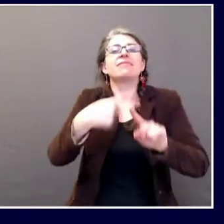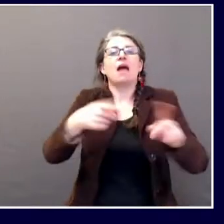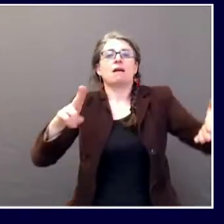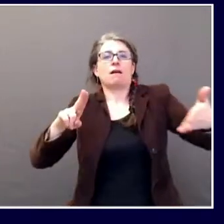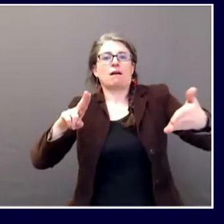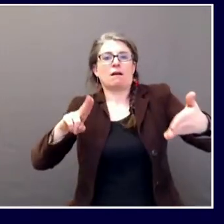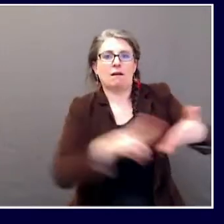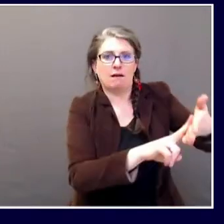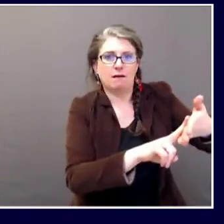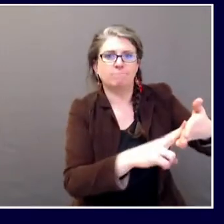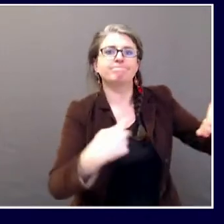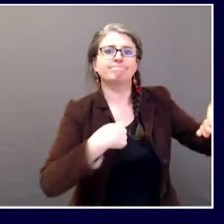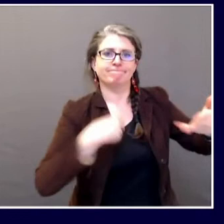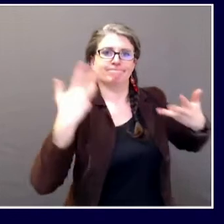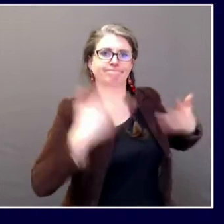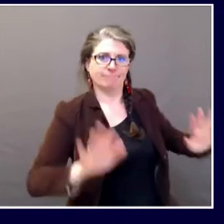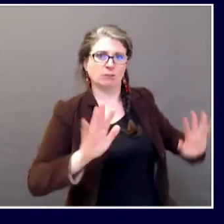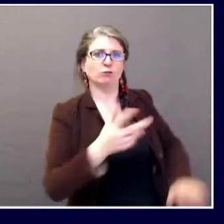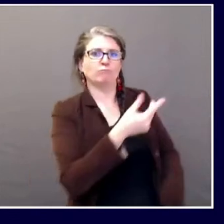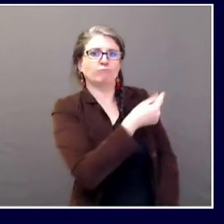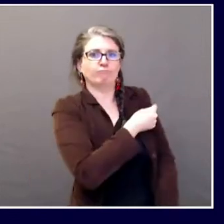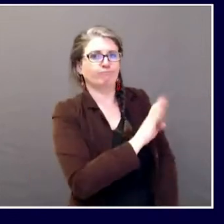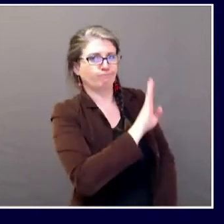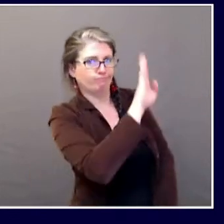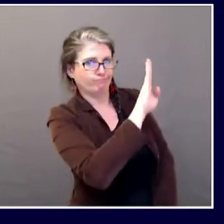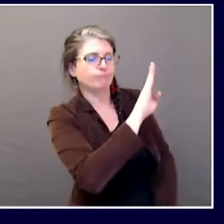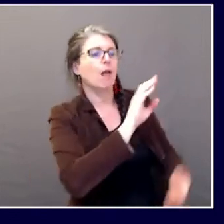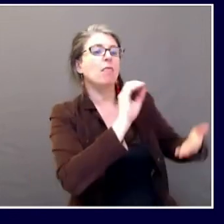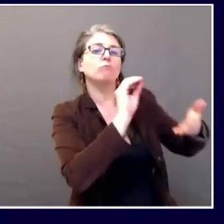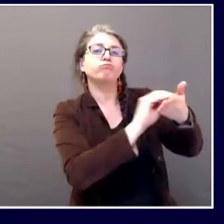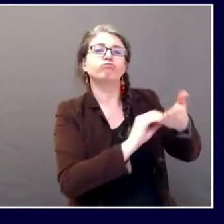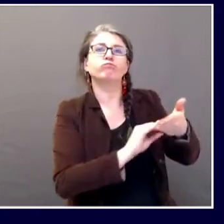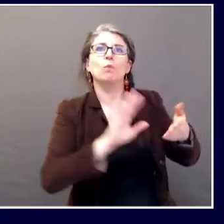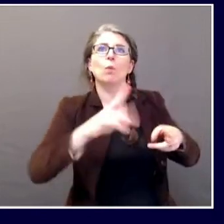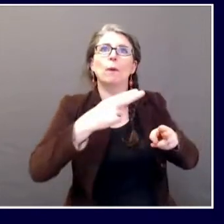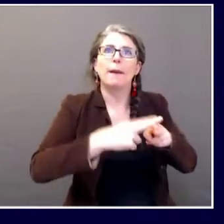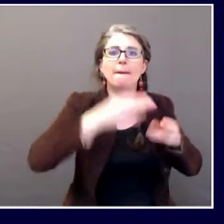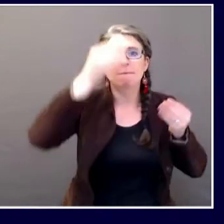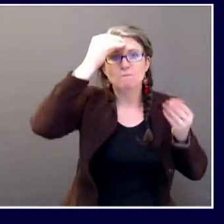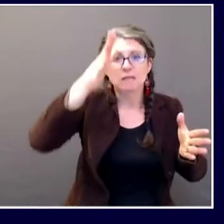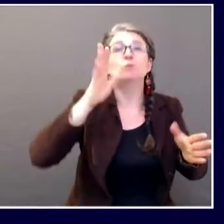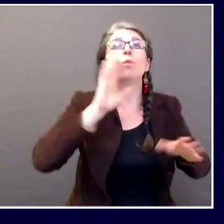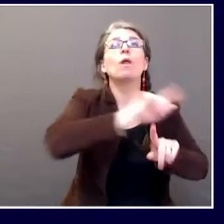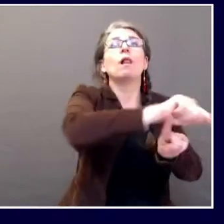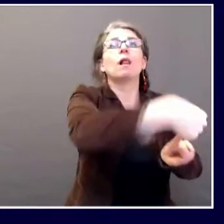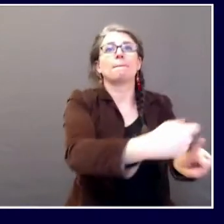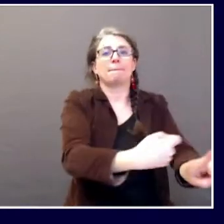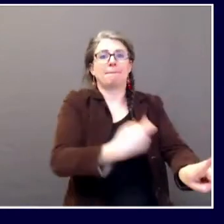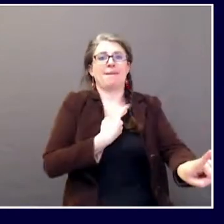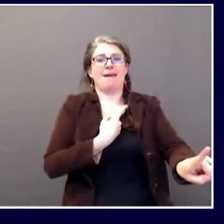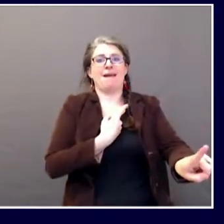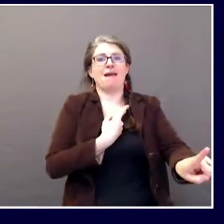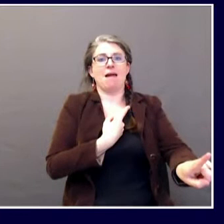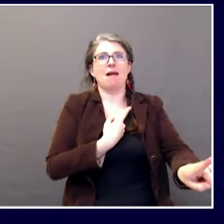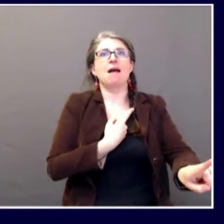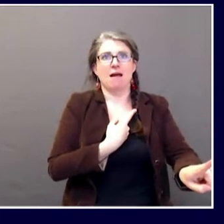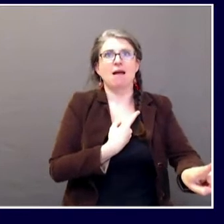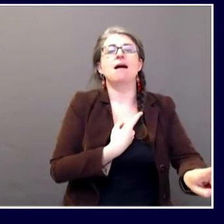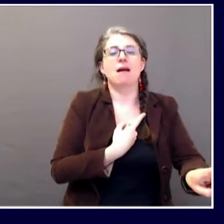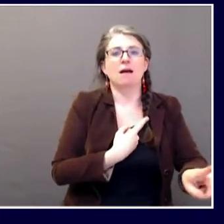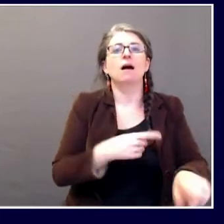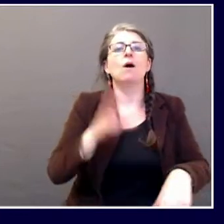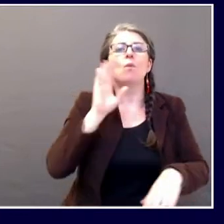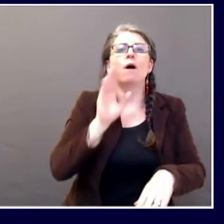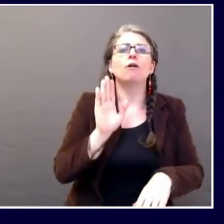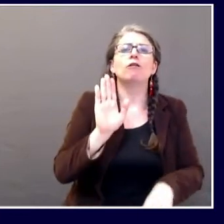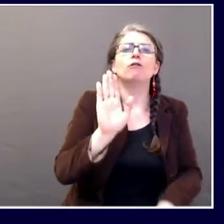you to just click on that link and input any symptoms that you may be having. Pain at the injection